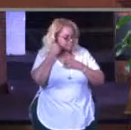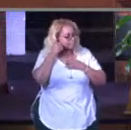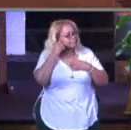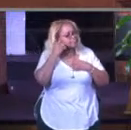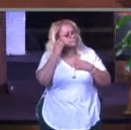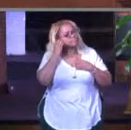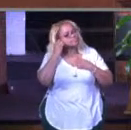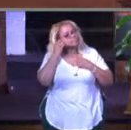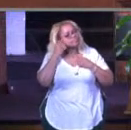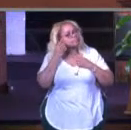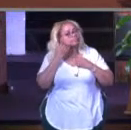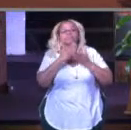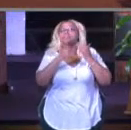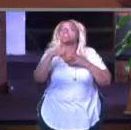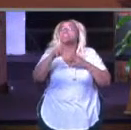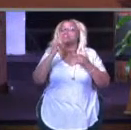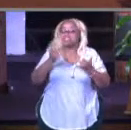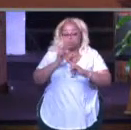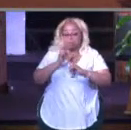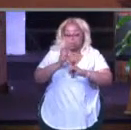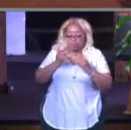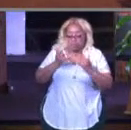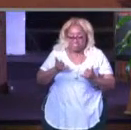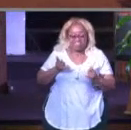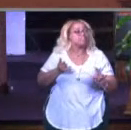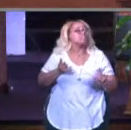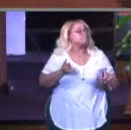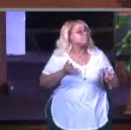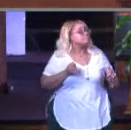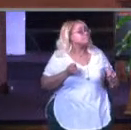For some of you in this moment,